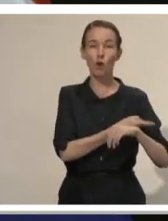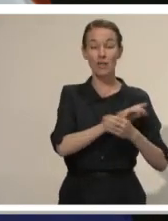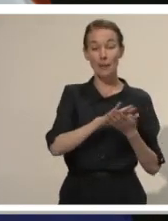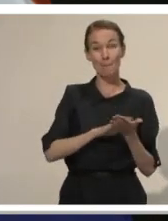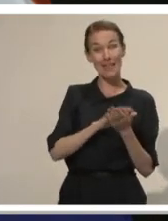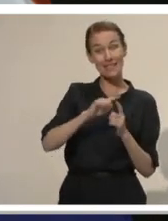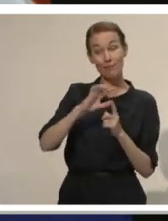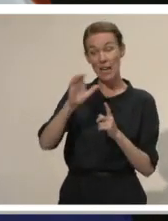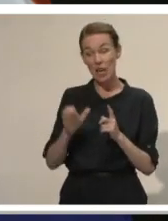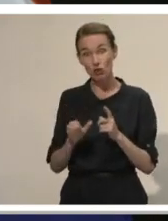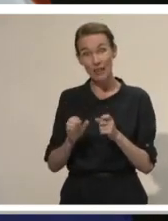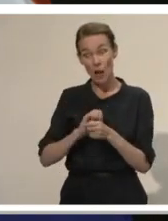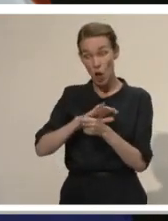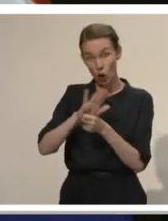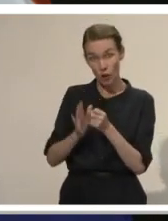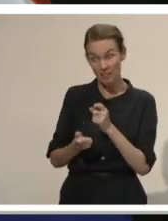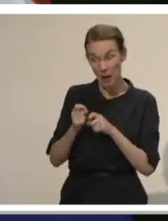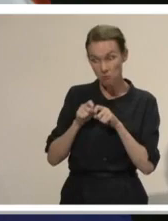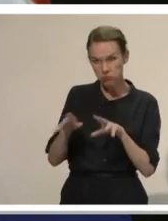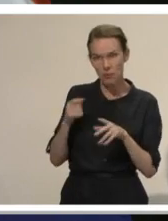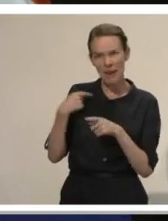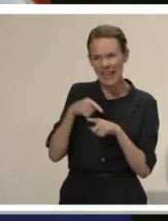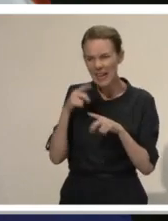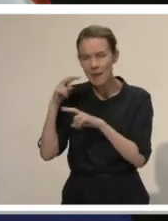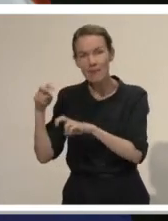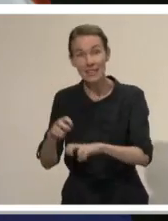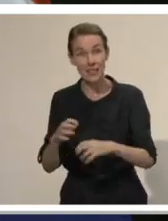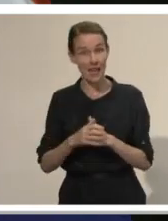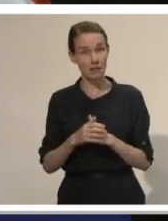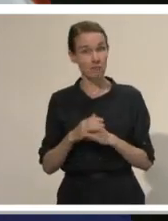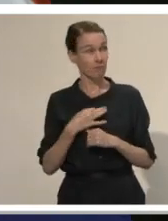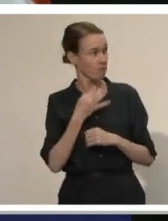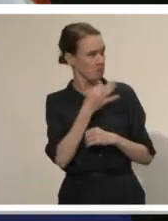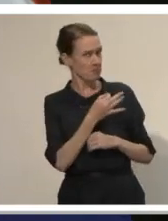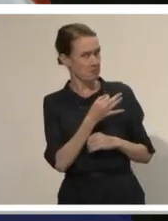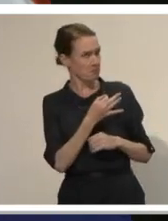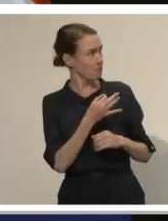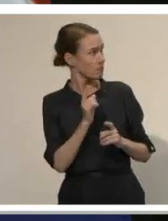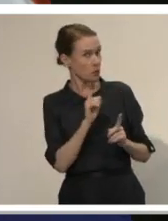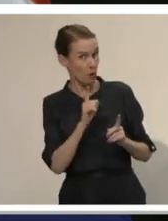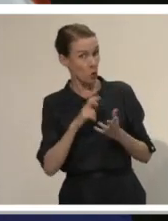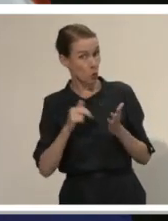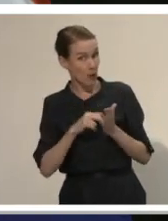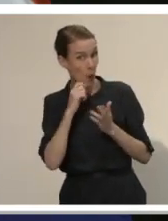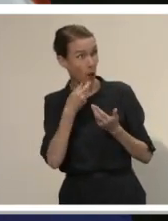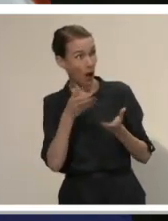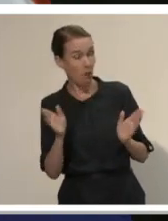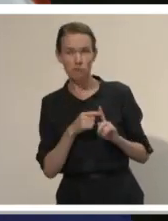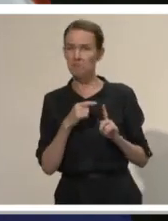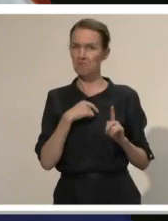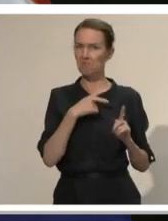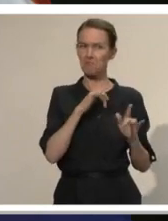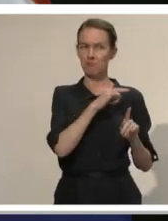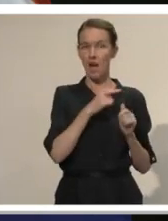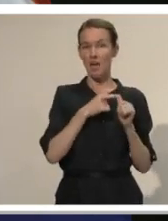recent discussions with your Australian counterpart? Has he raised this idea with you? No, that's not something we've specifically discussed. Open to this idea,